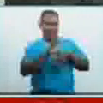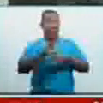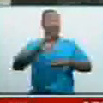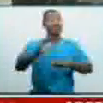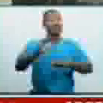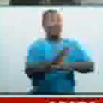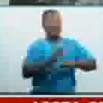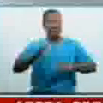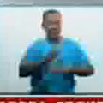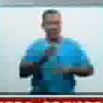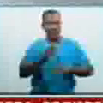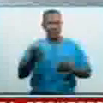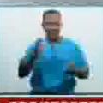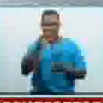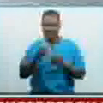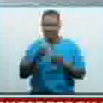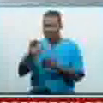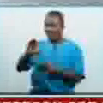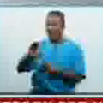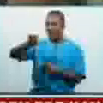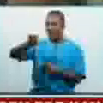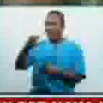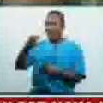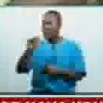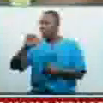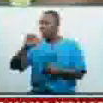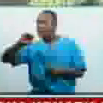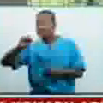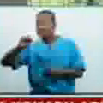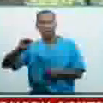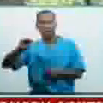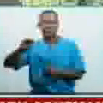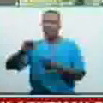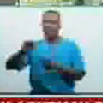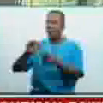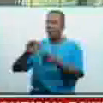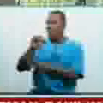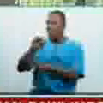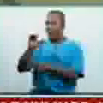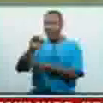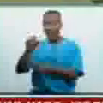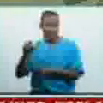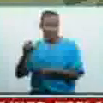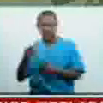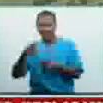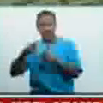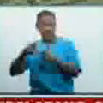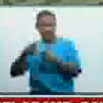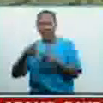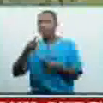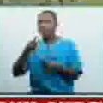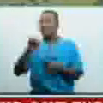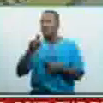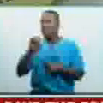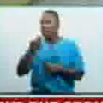music, some of which were composed by Ephraim Amu and Professor Emeritus Kwabena Nketiah. The second part is